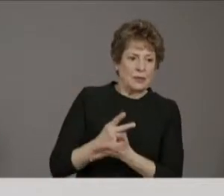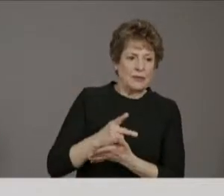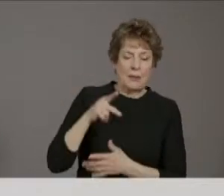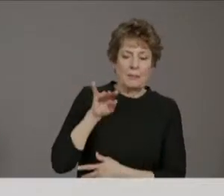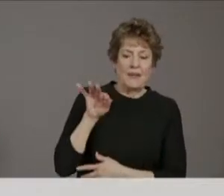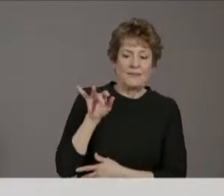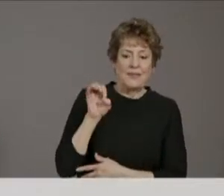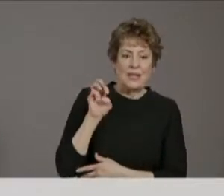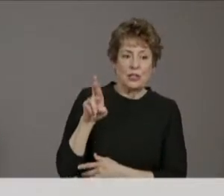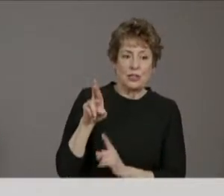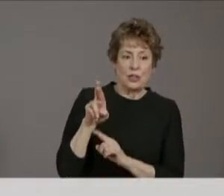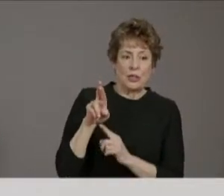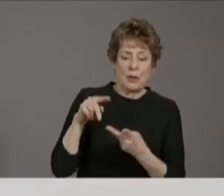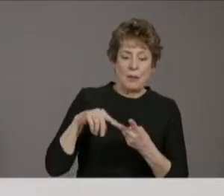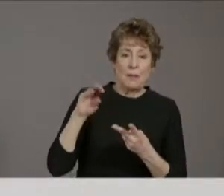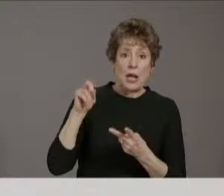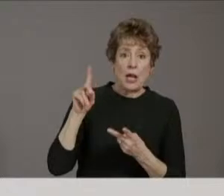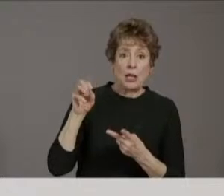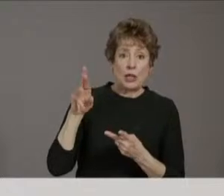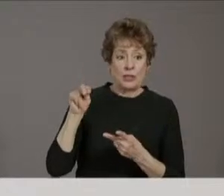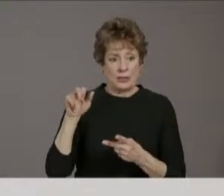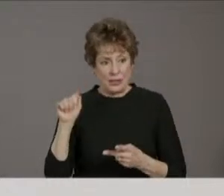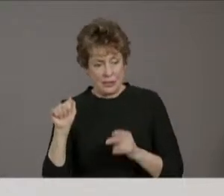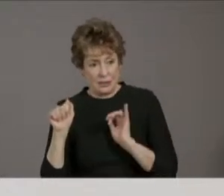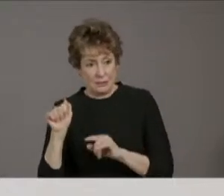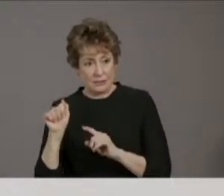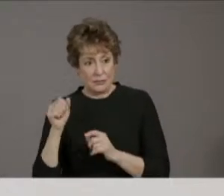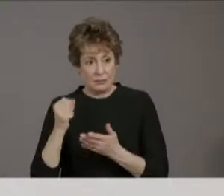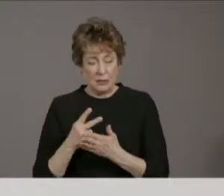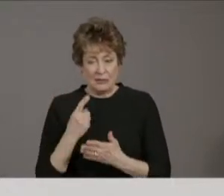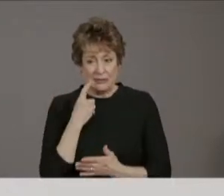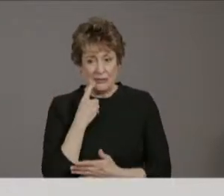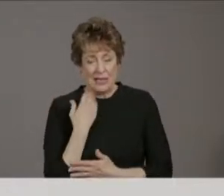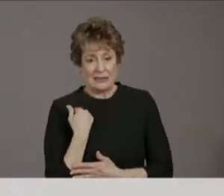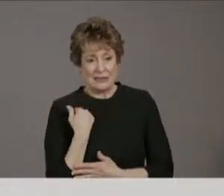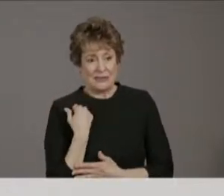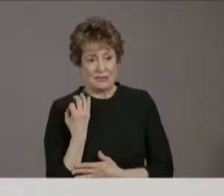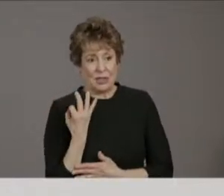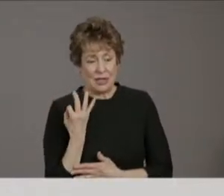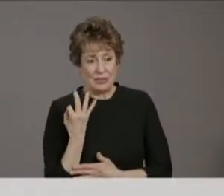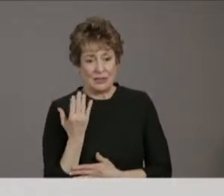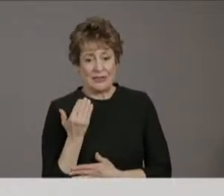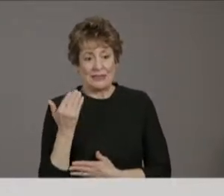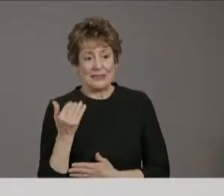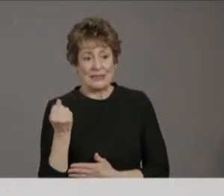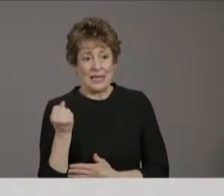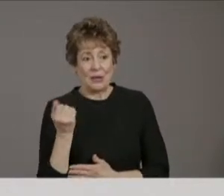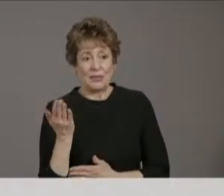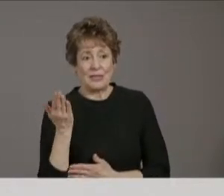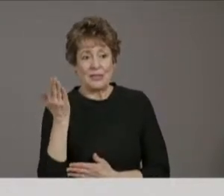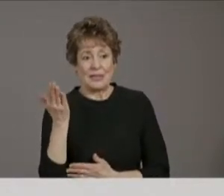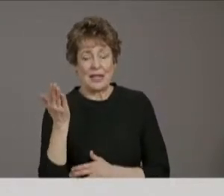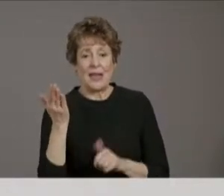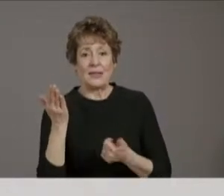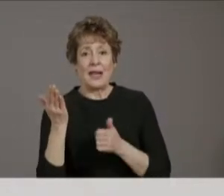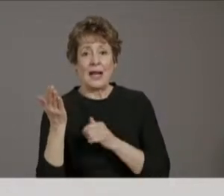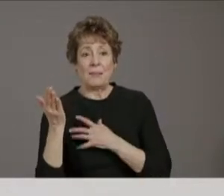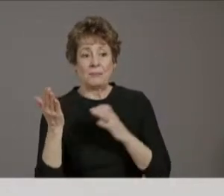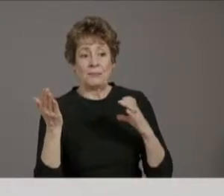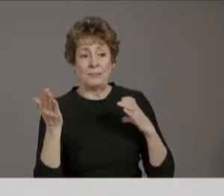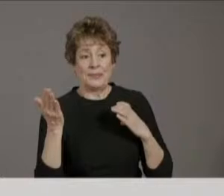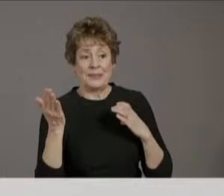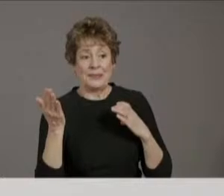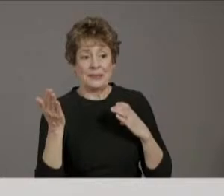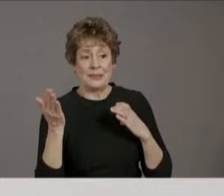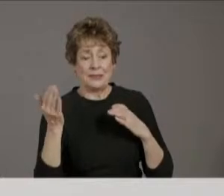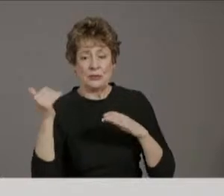that happened like on a late Friday night. Saturday it went to VRBPAC. They shipped it out Monday, and it was in the state within Tuesday. And